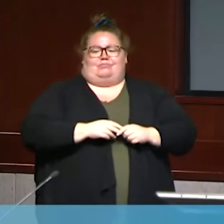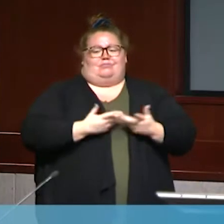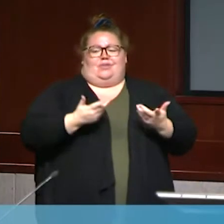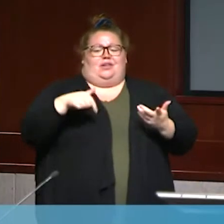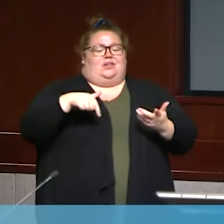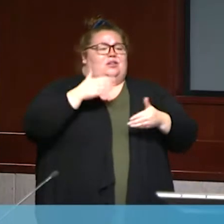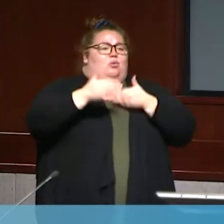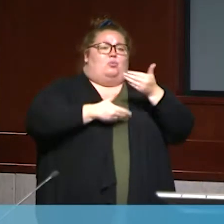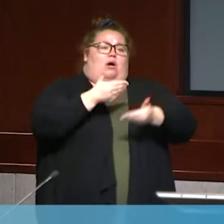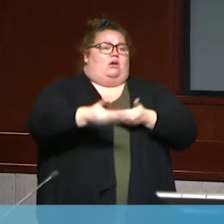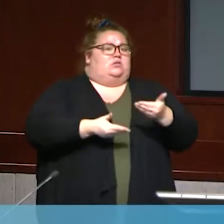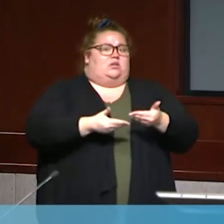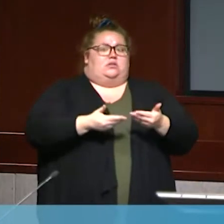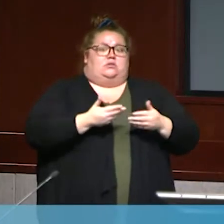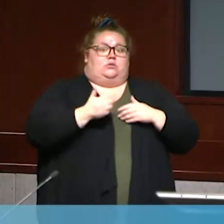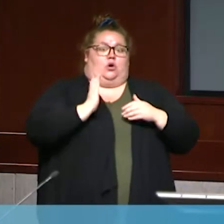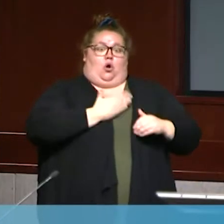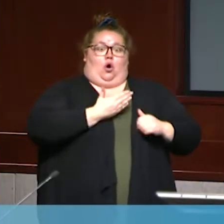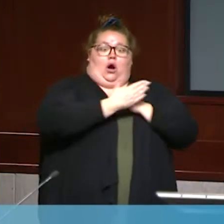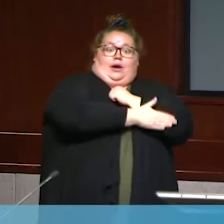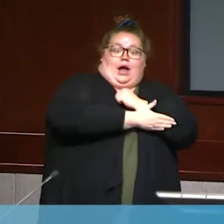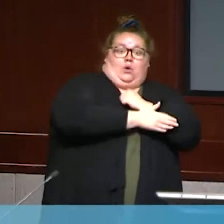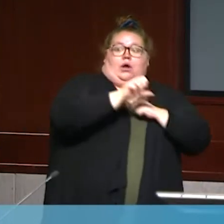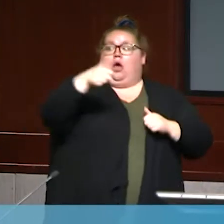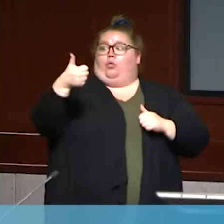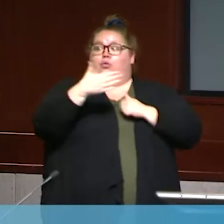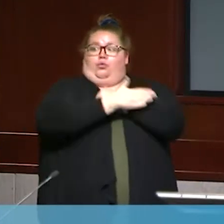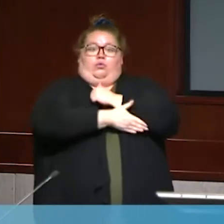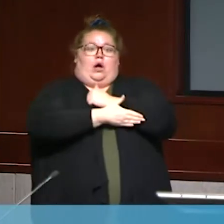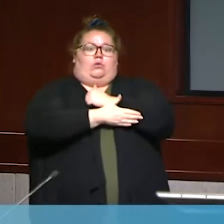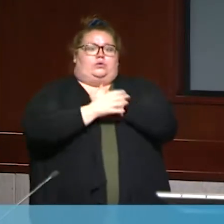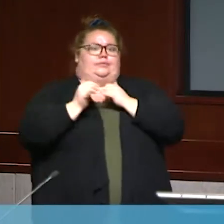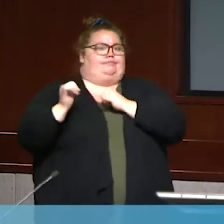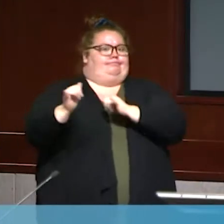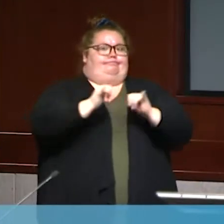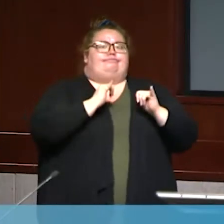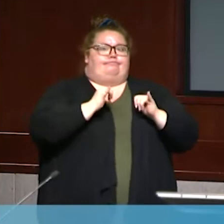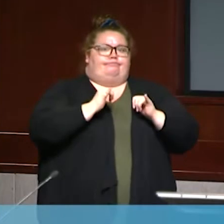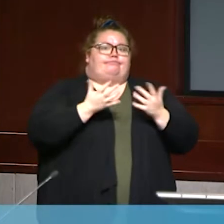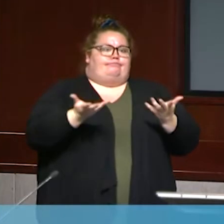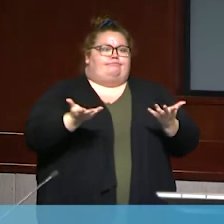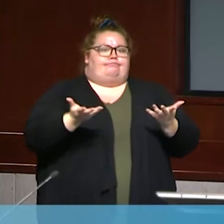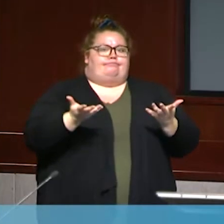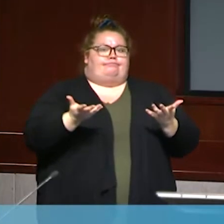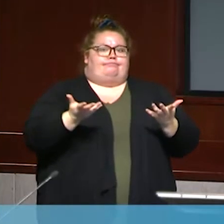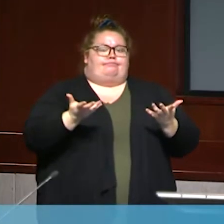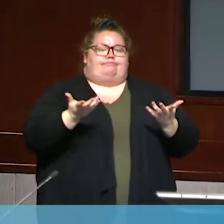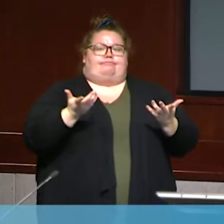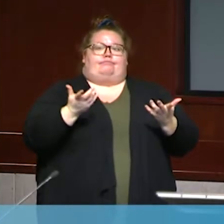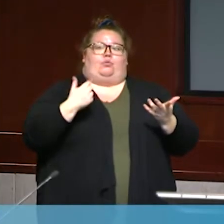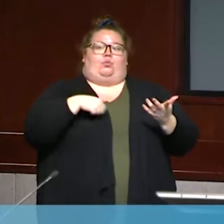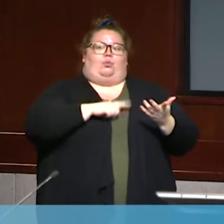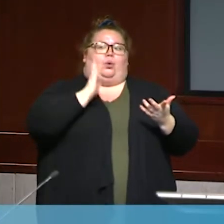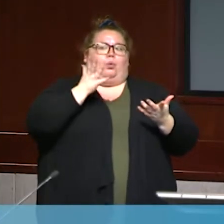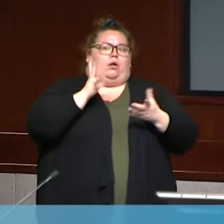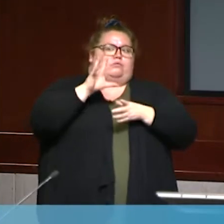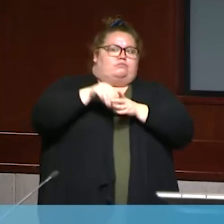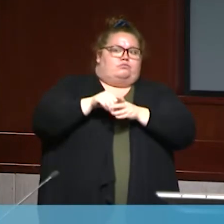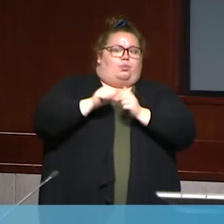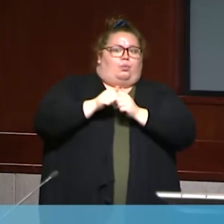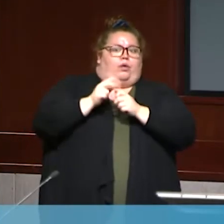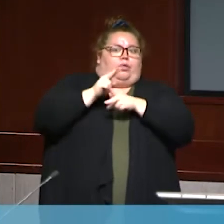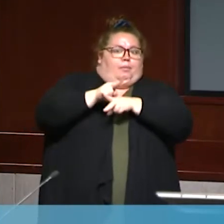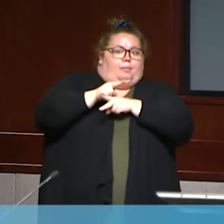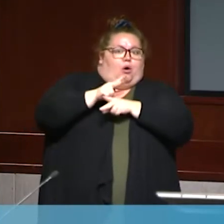that don't meet the standards go through. We will come on and off that monitoring program routinely